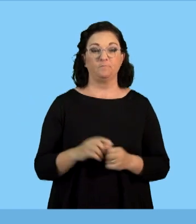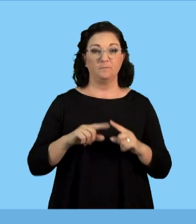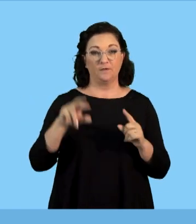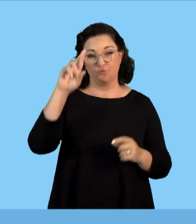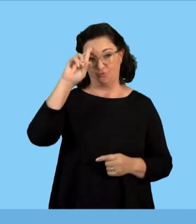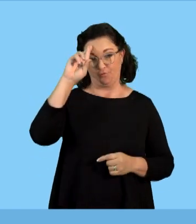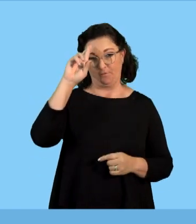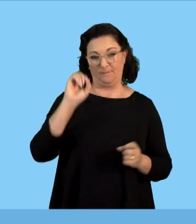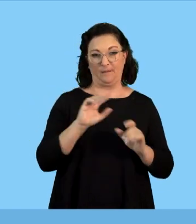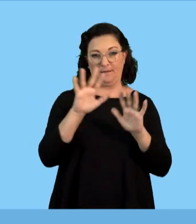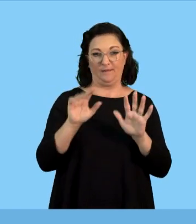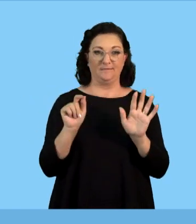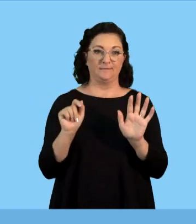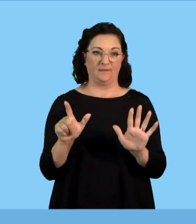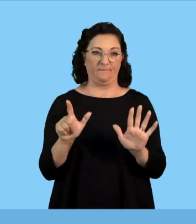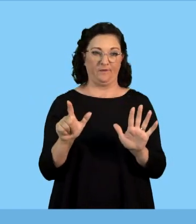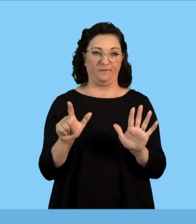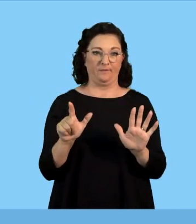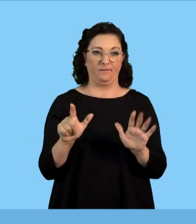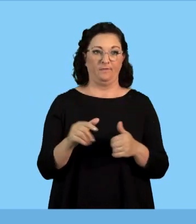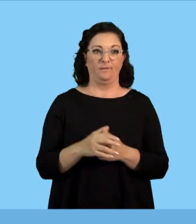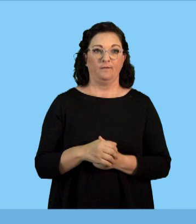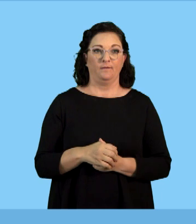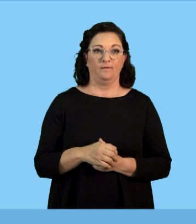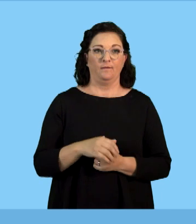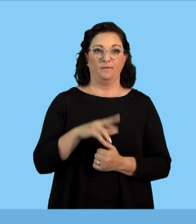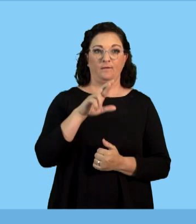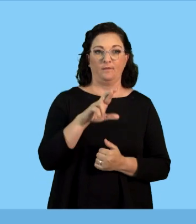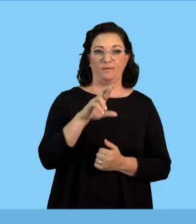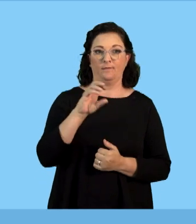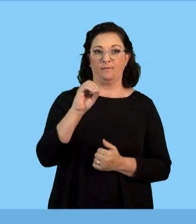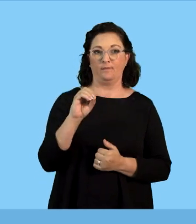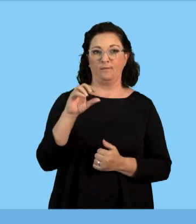Remember our colors, our 7 colors of visible spectrum.